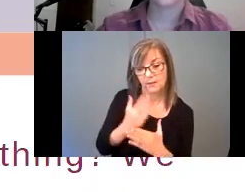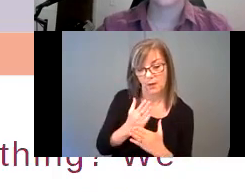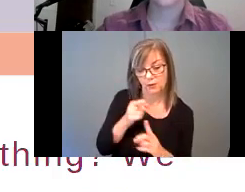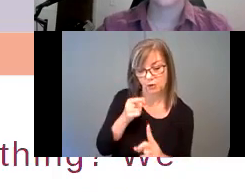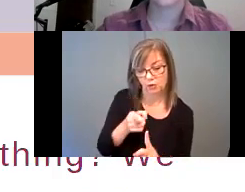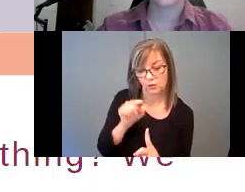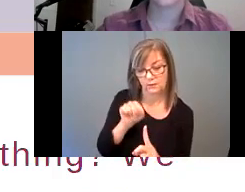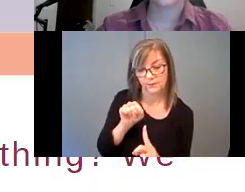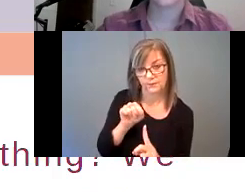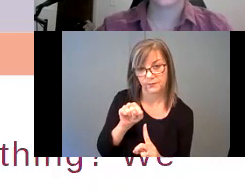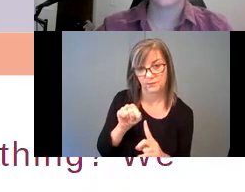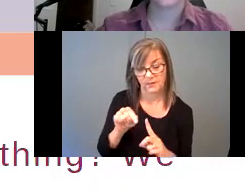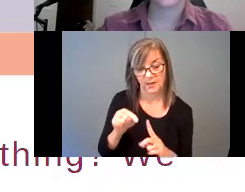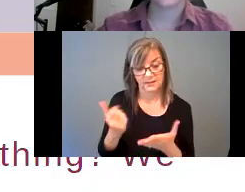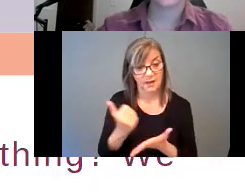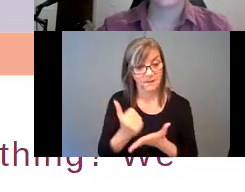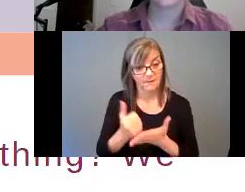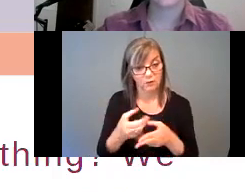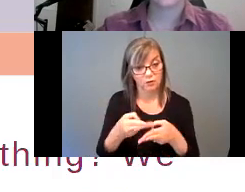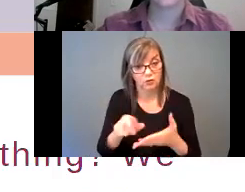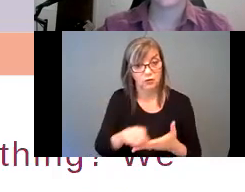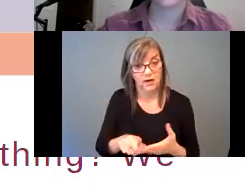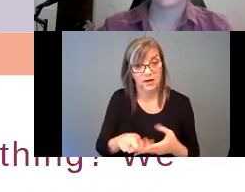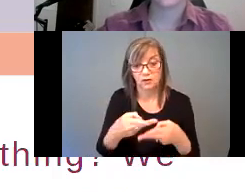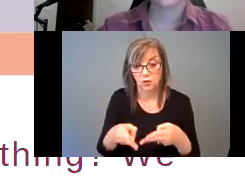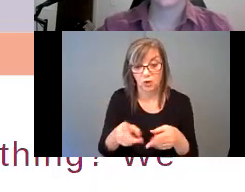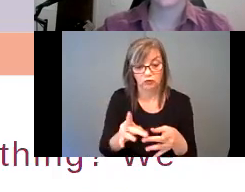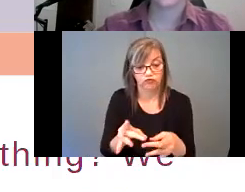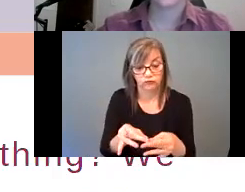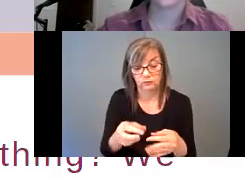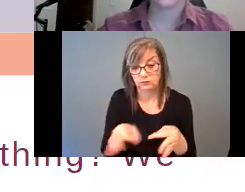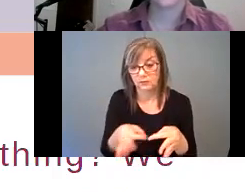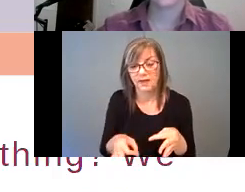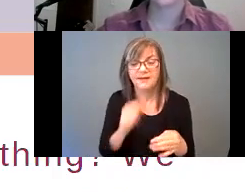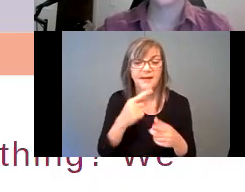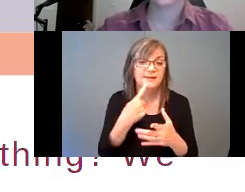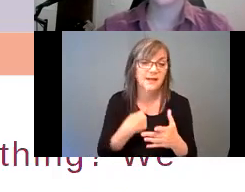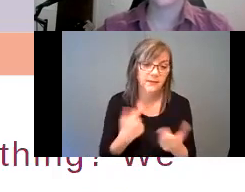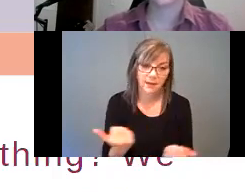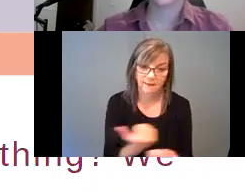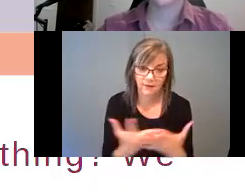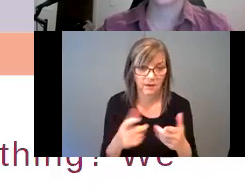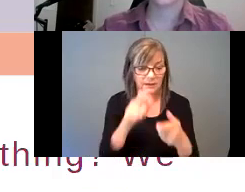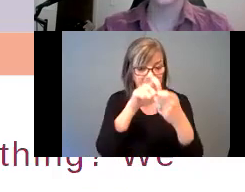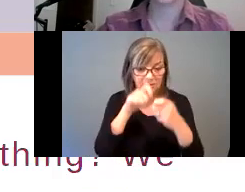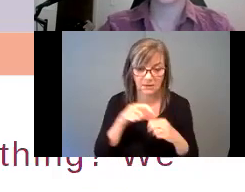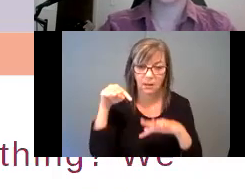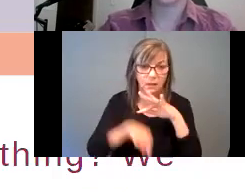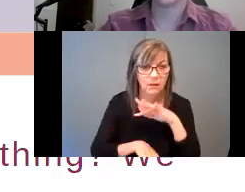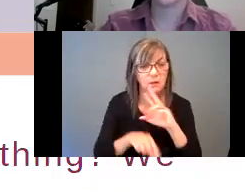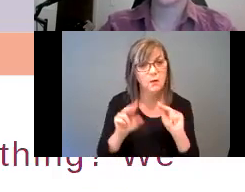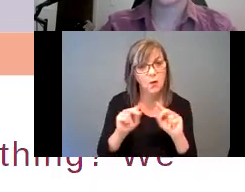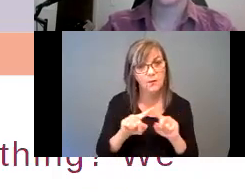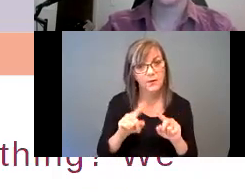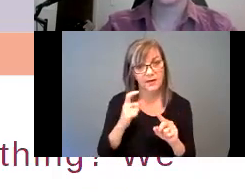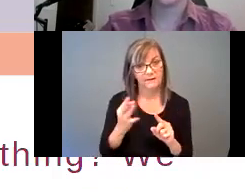short, specific trauma narrative for it? So it's not saying you have to tell me everything, every detail, but if you're noticing and recognizing